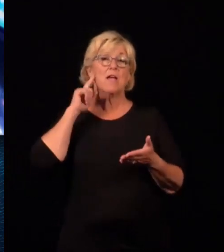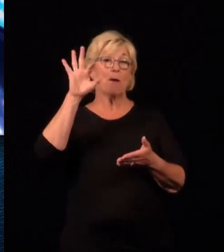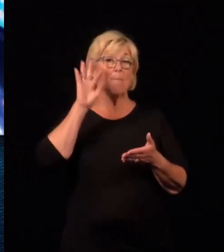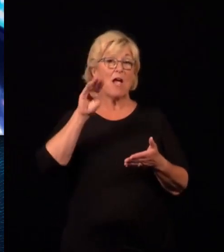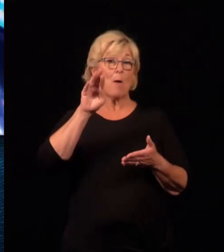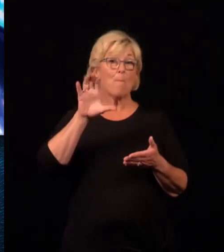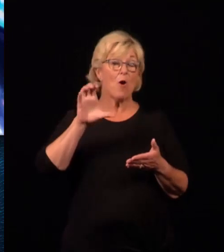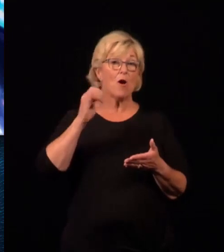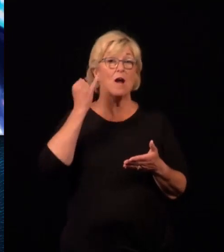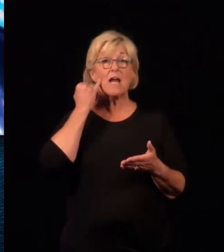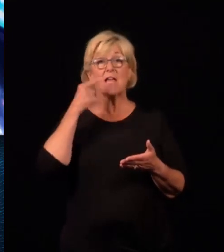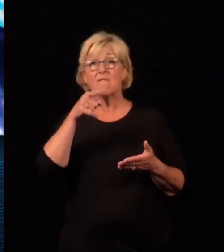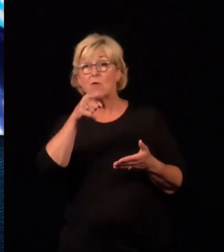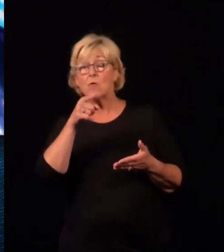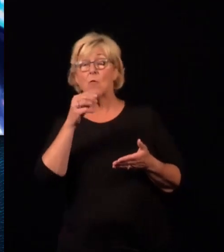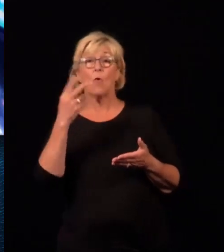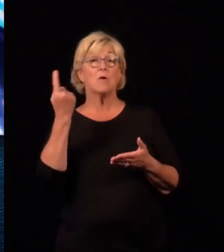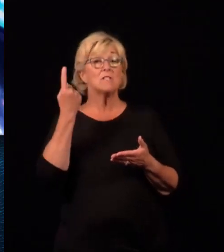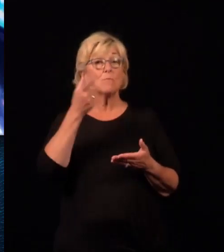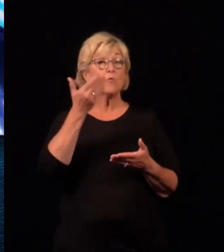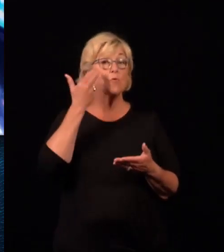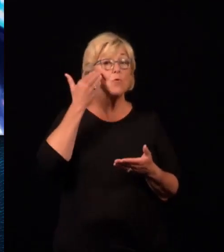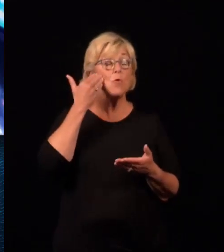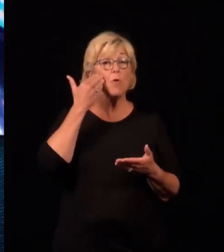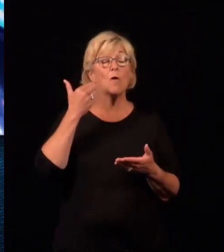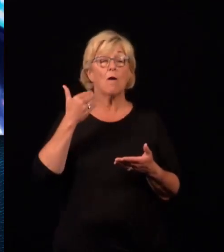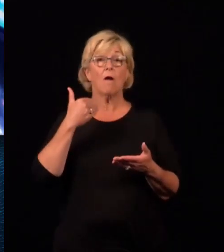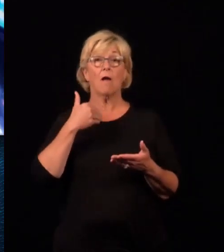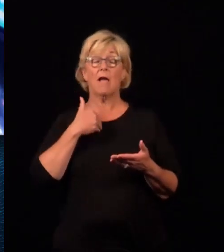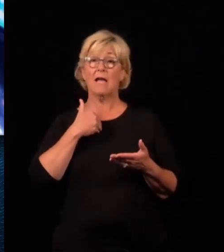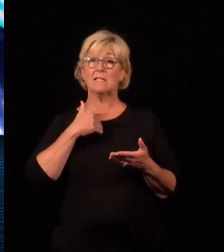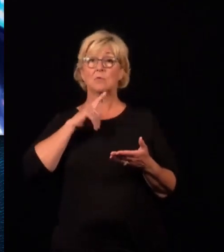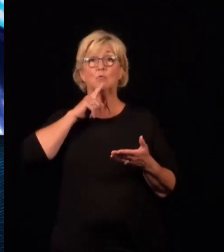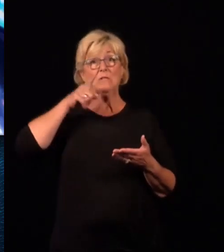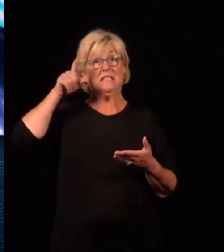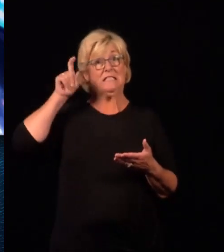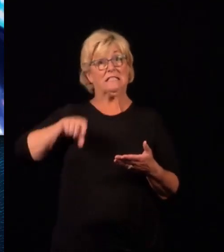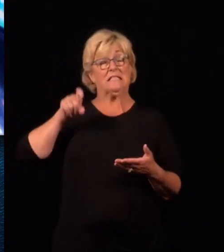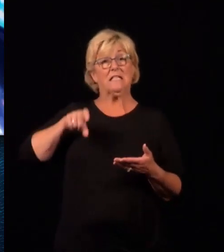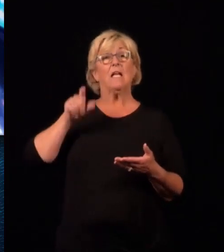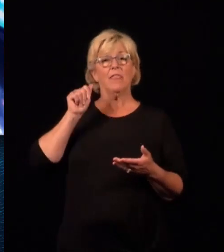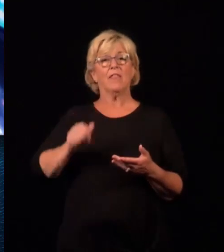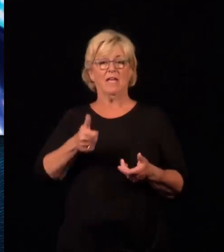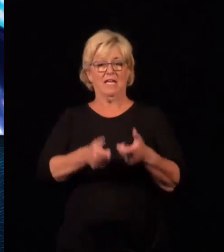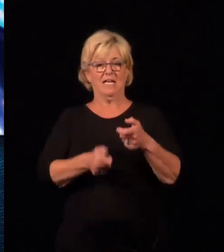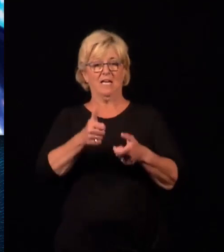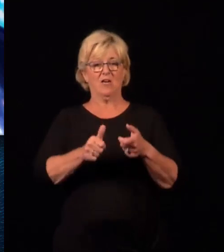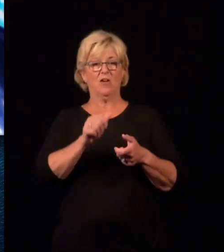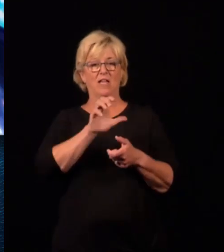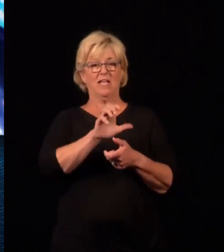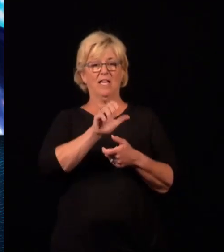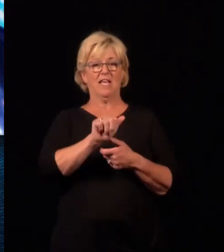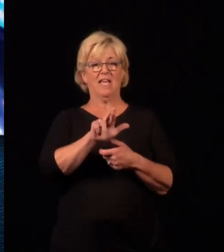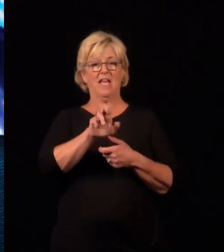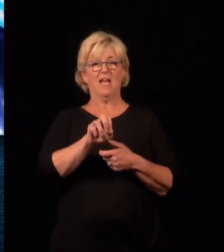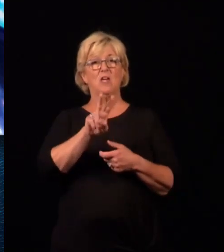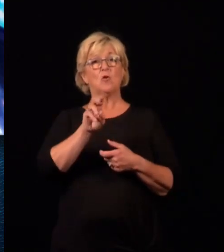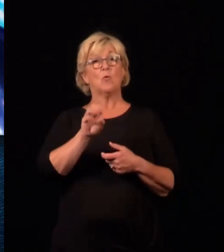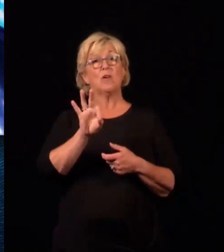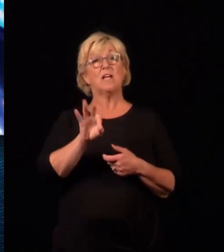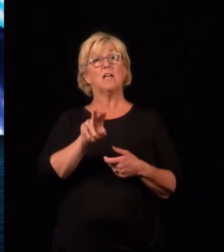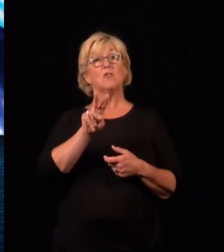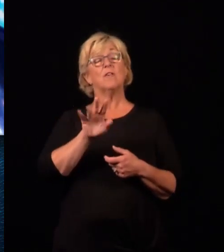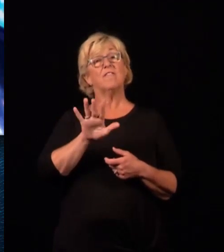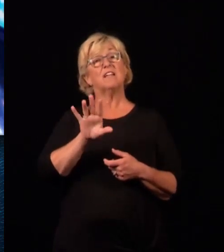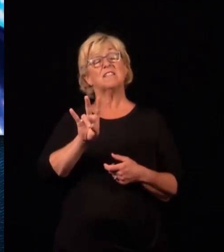you or someone you know has a high level of need, they can text the word CARE to